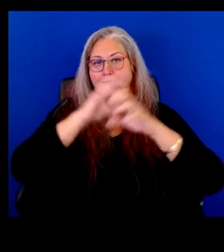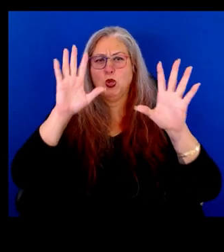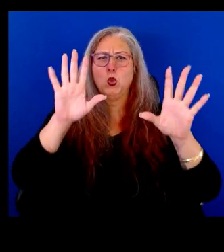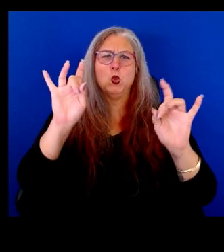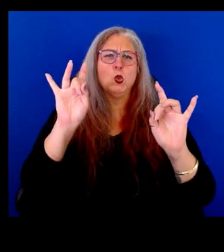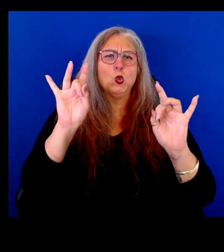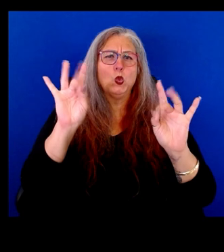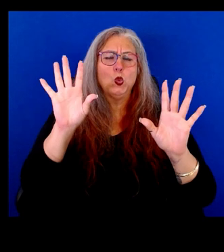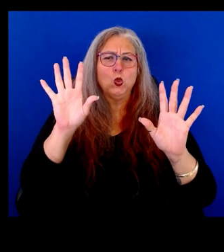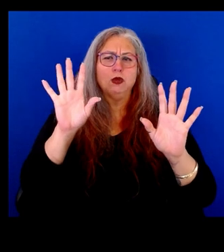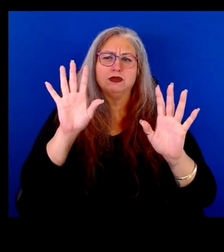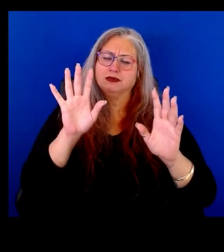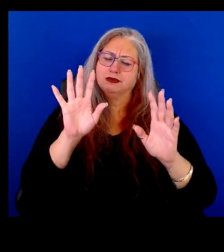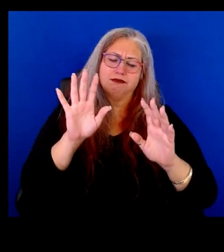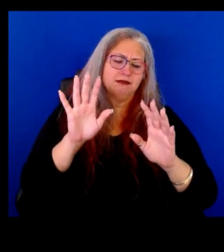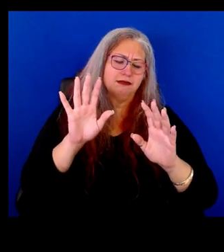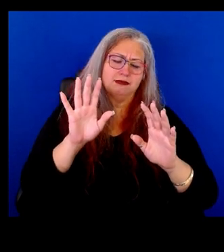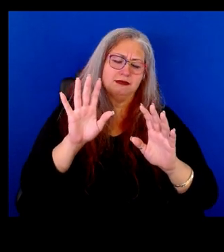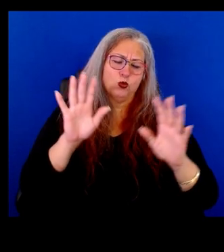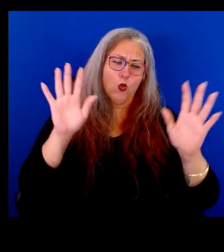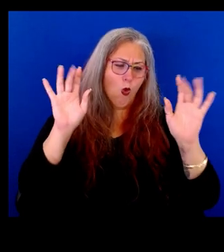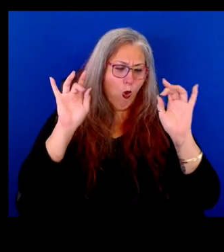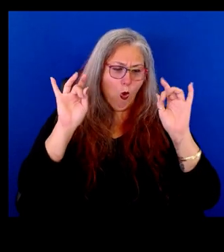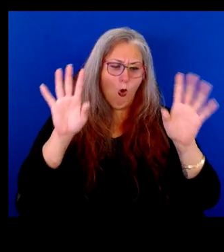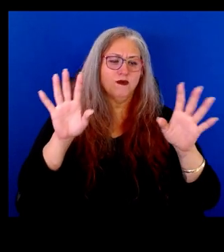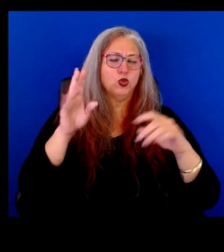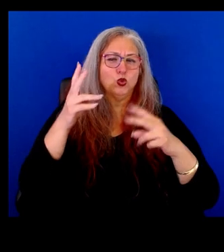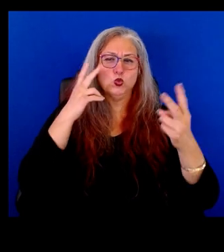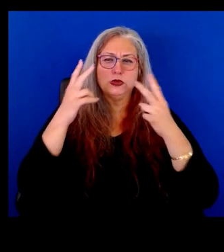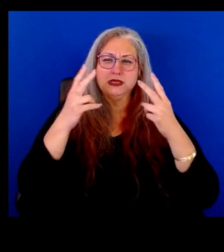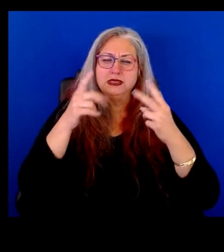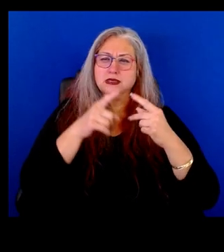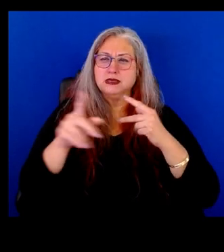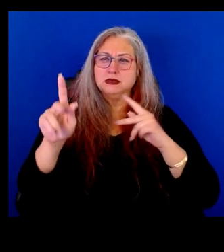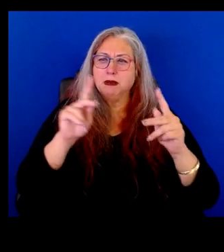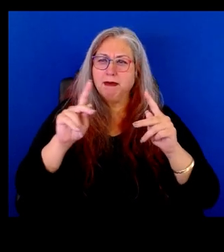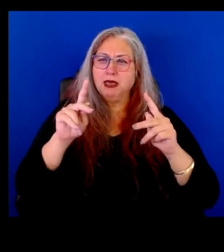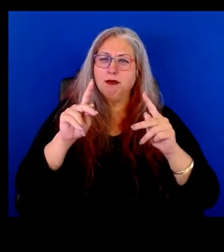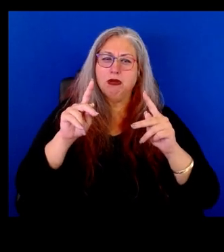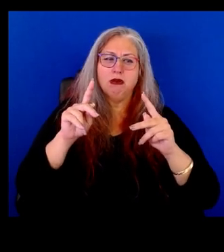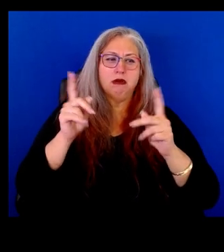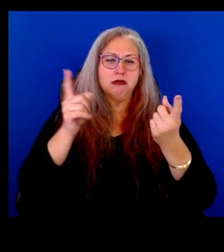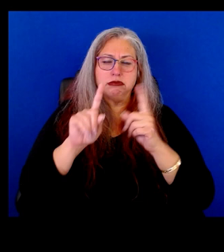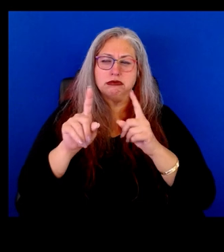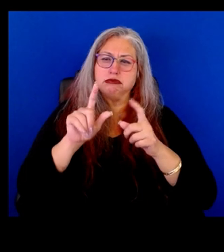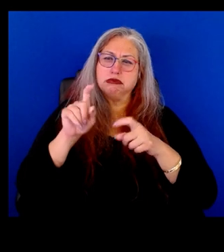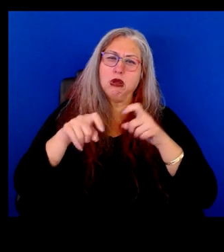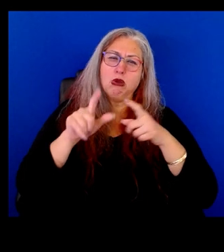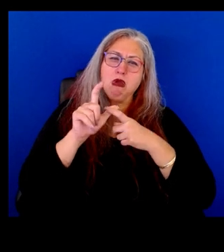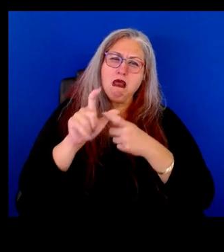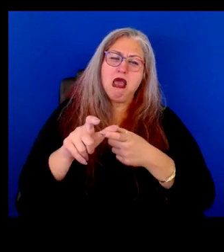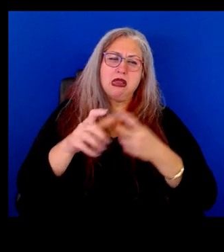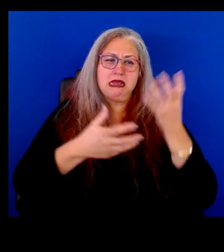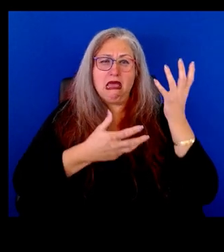so horrific for them. It was so horrifying to see that many people were in the streets running on